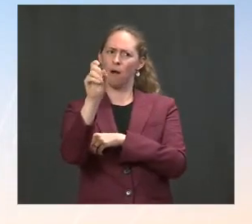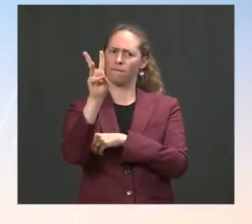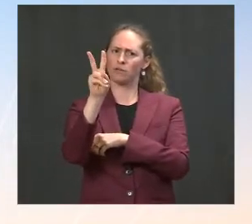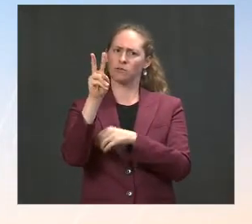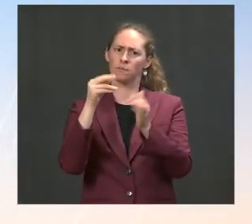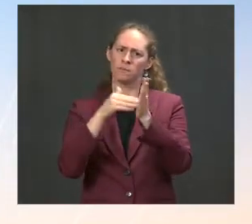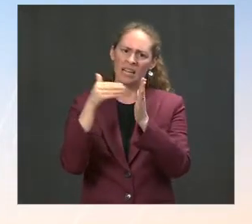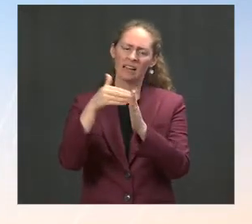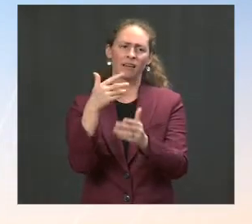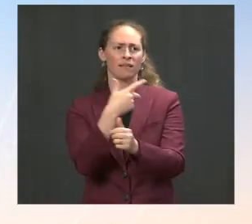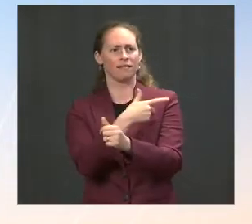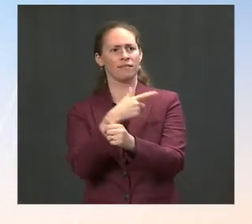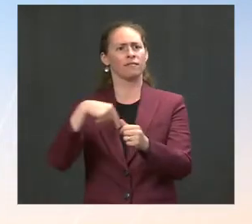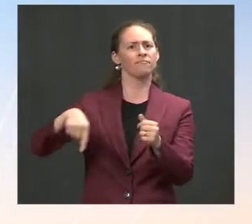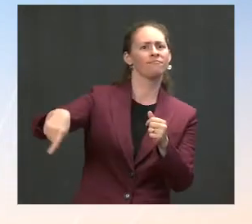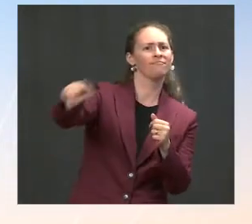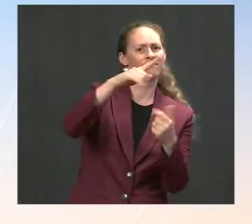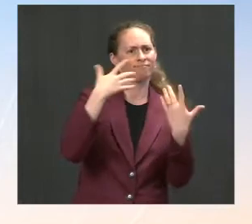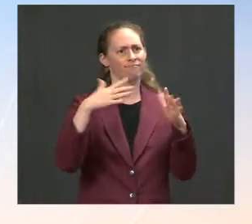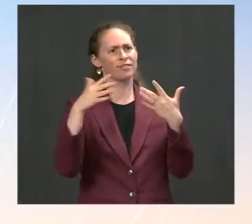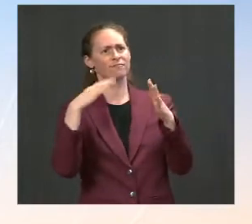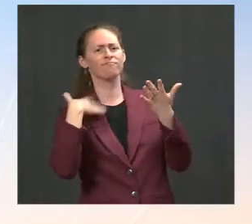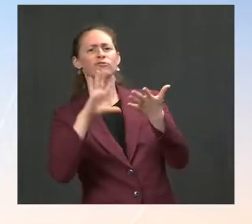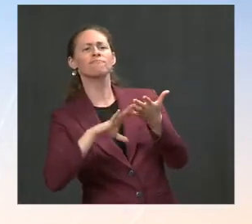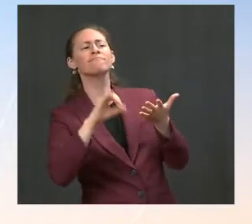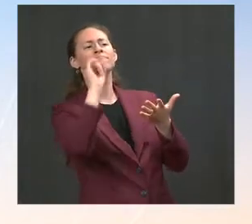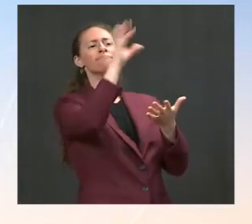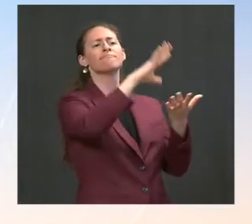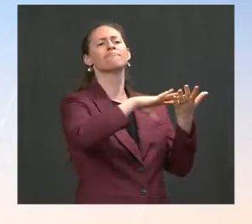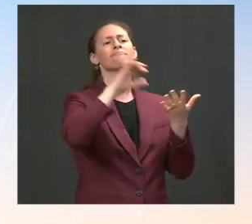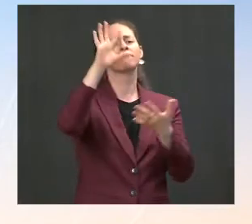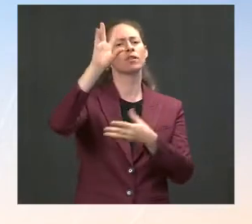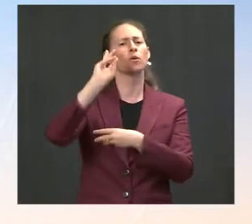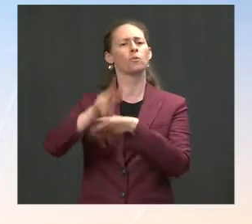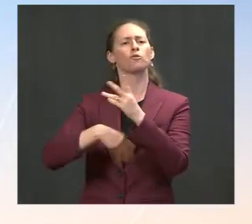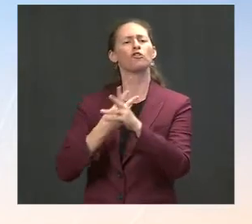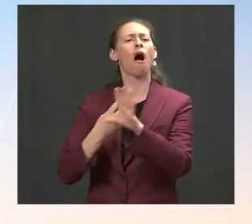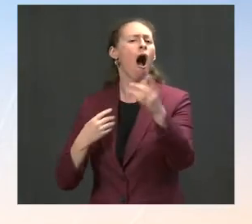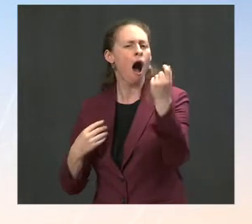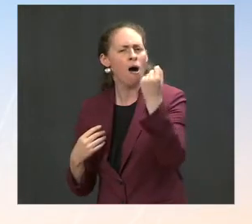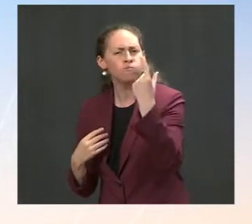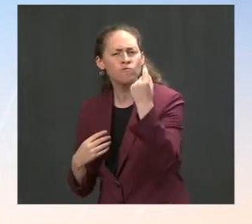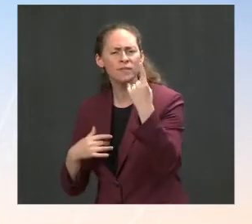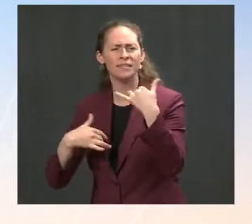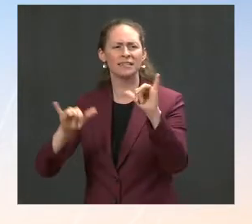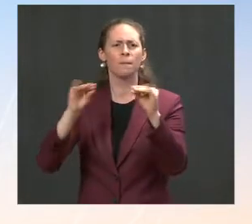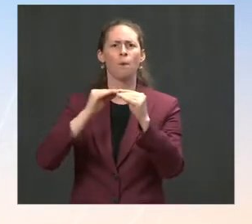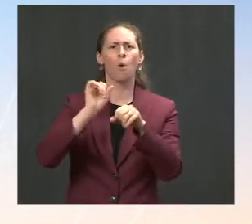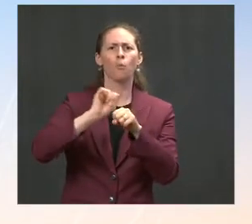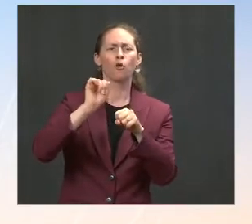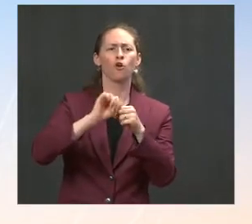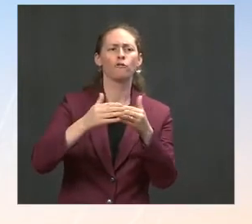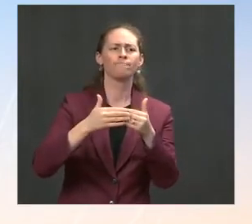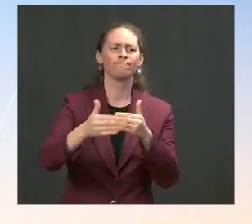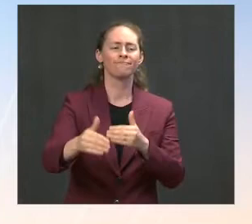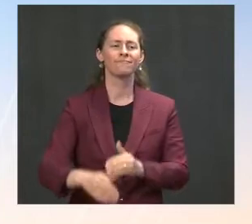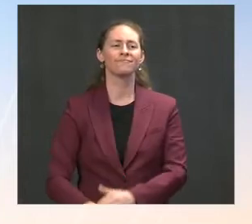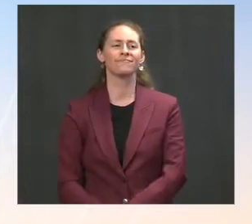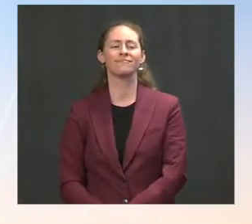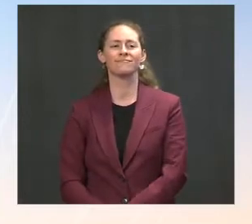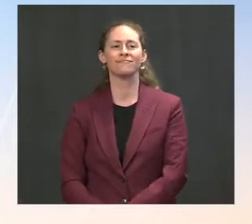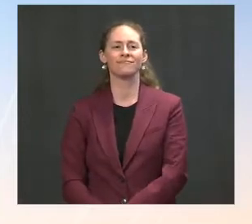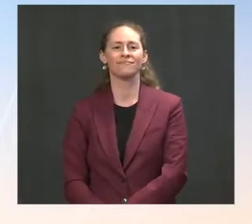view, even as we've said from the beginning, there's more work to be done. Go ahead. Thank you. About the economics of COVID that you just mentioned, now that daily